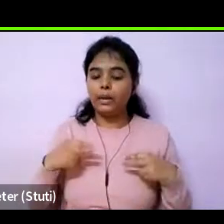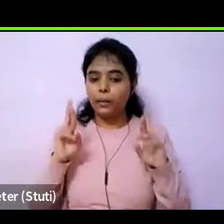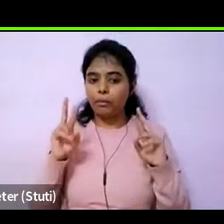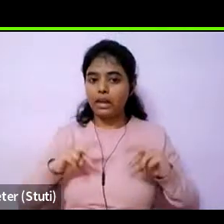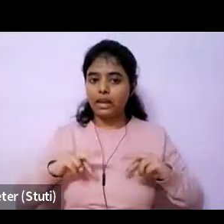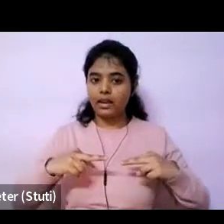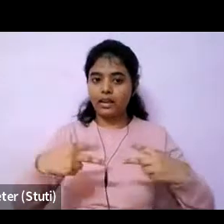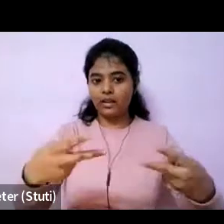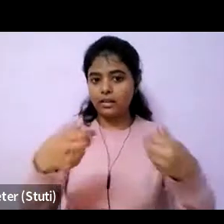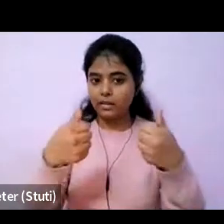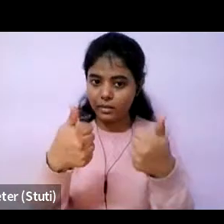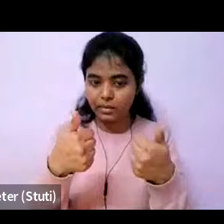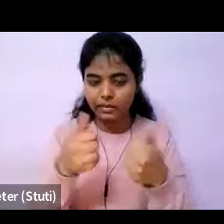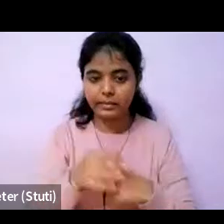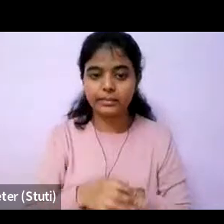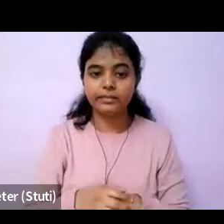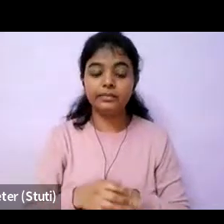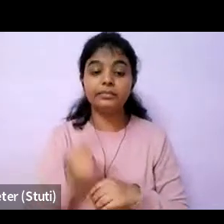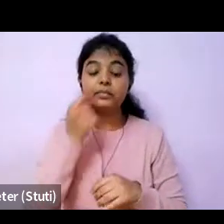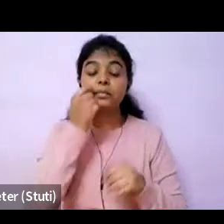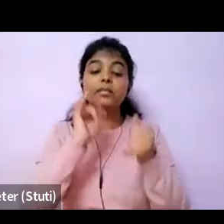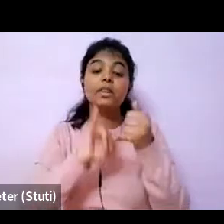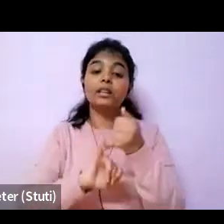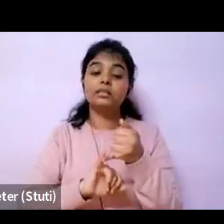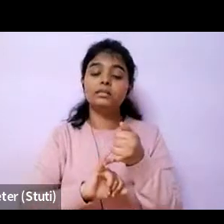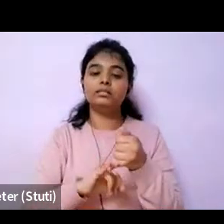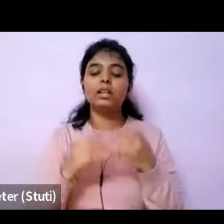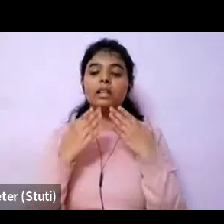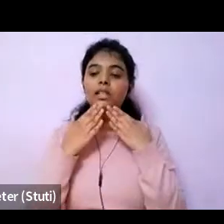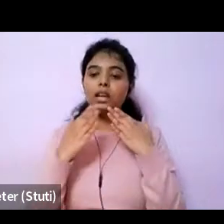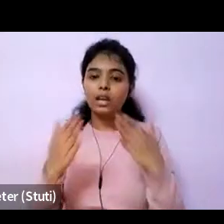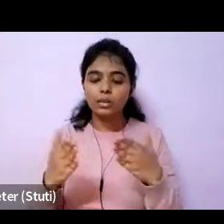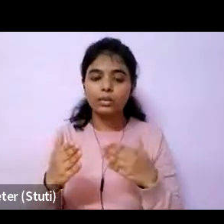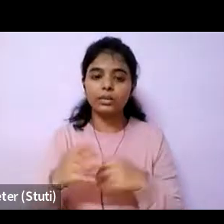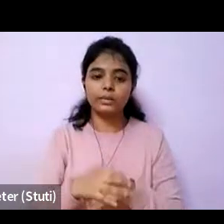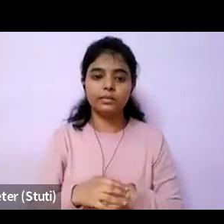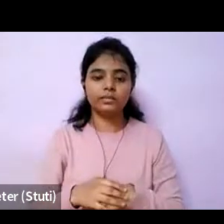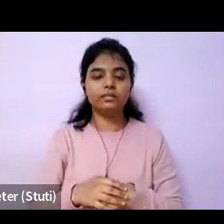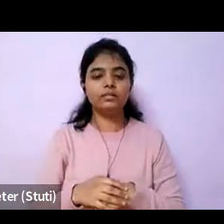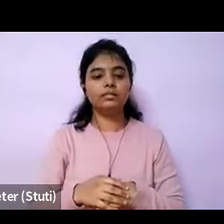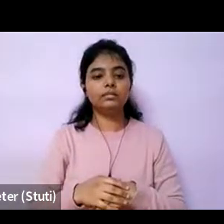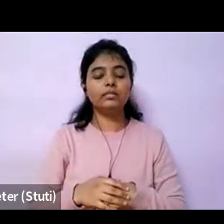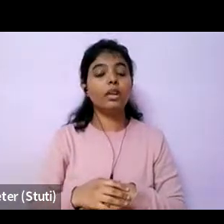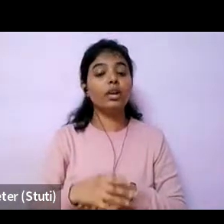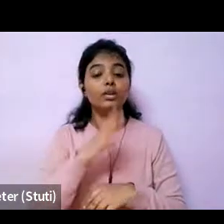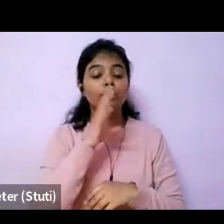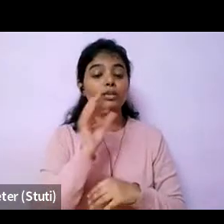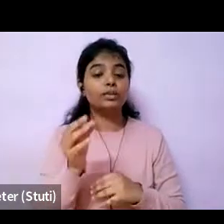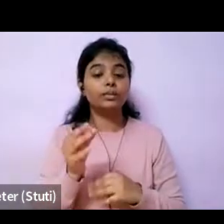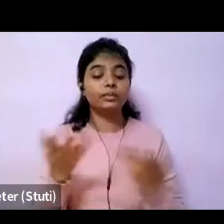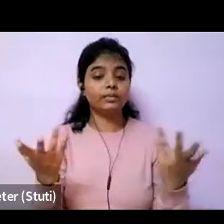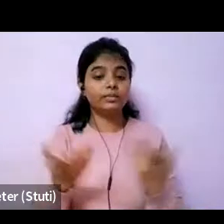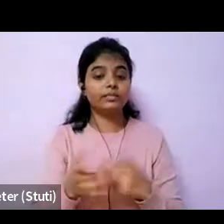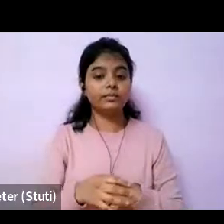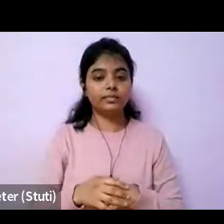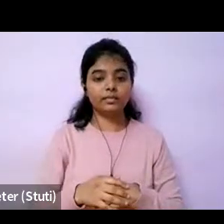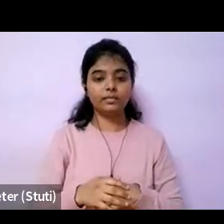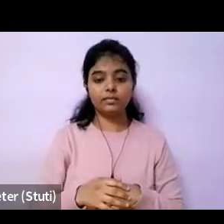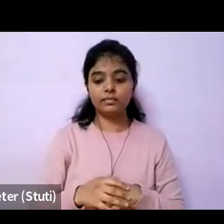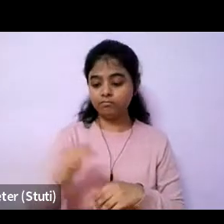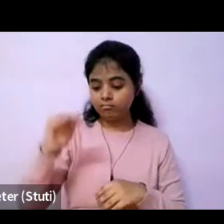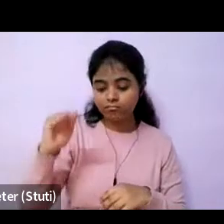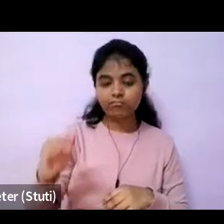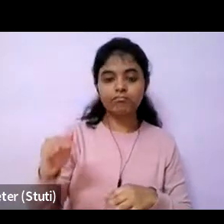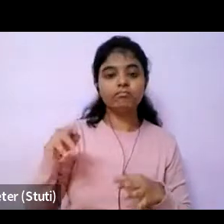you. Thank you. I mean, it's only fair that, that the children, as suggested